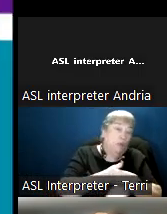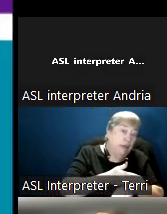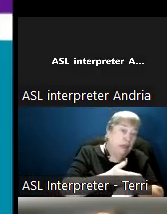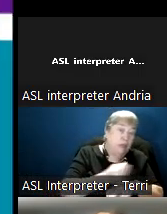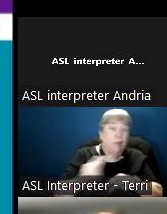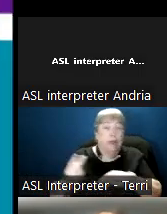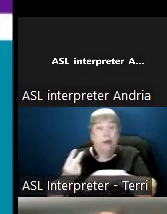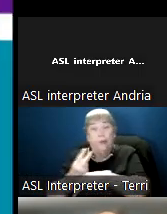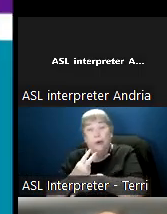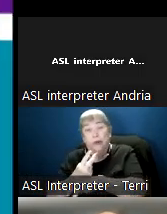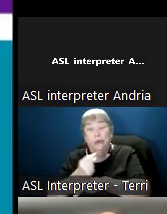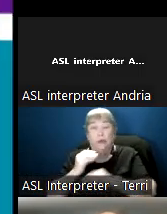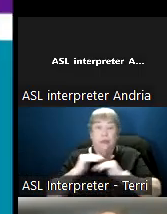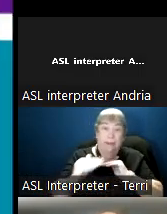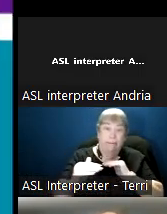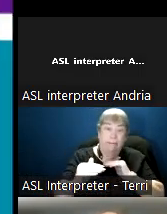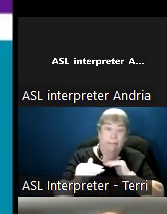Next slide.